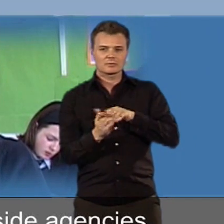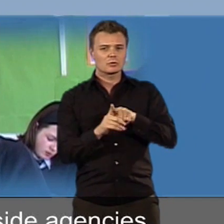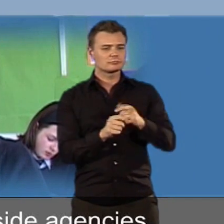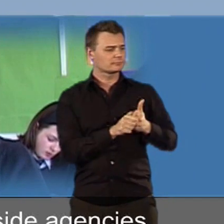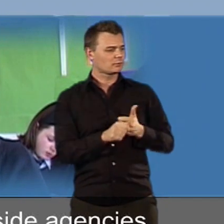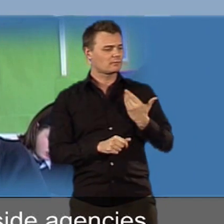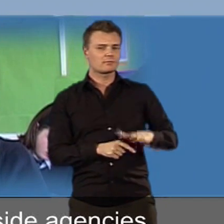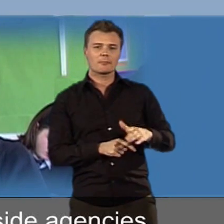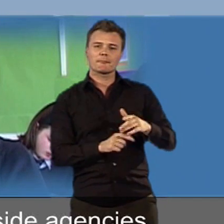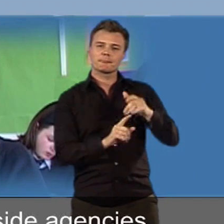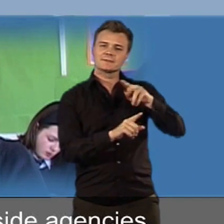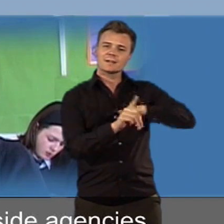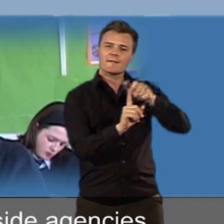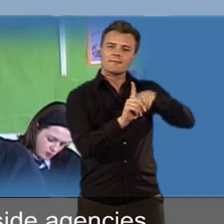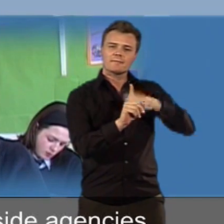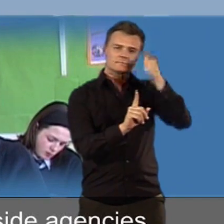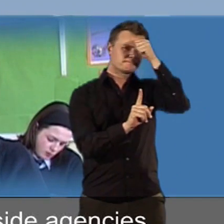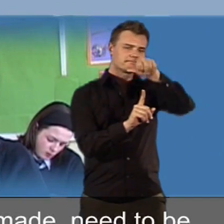can inform this process.